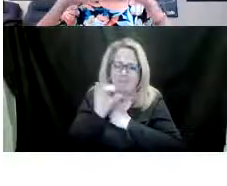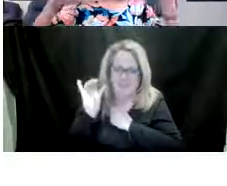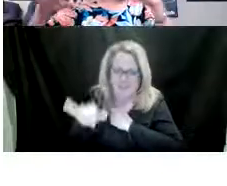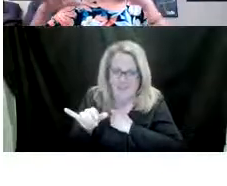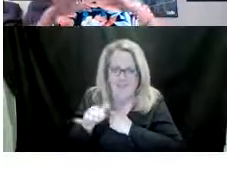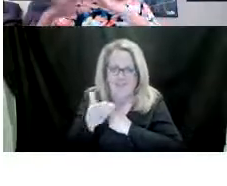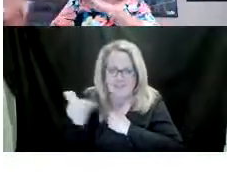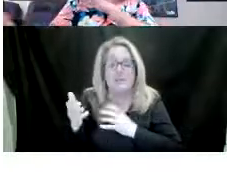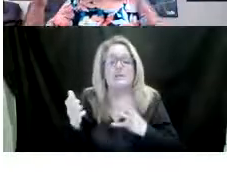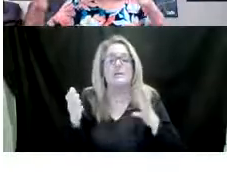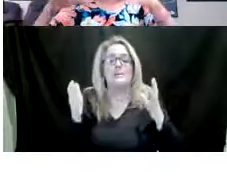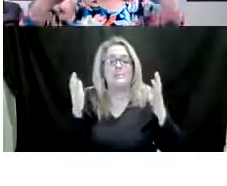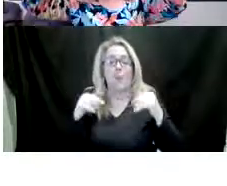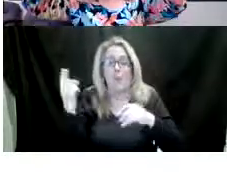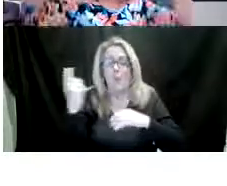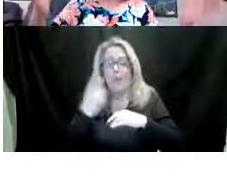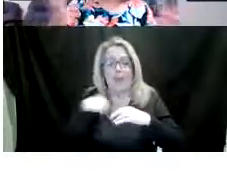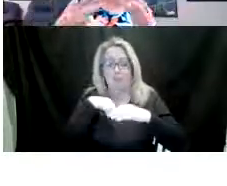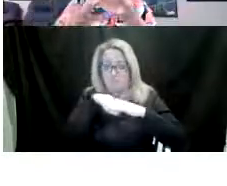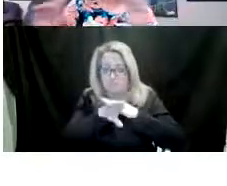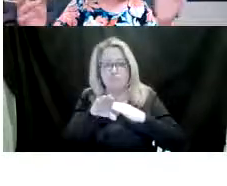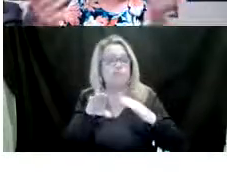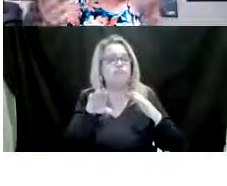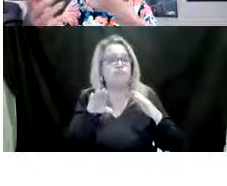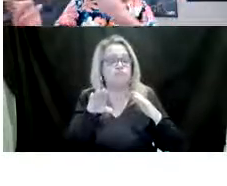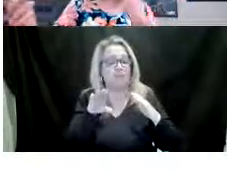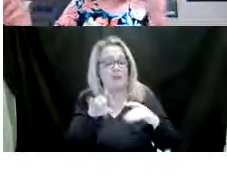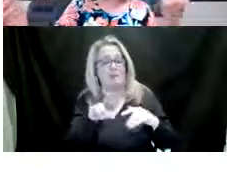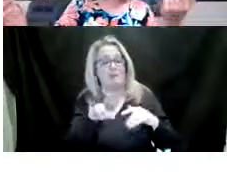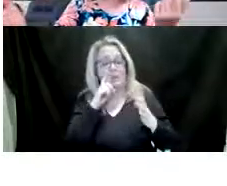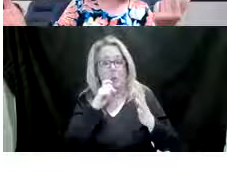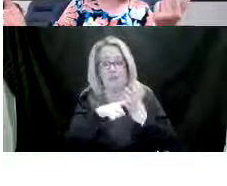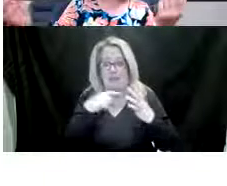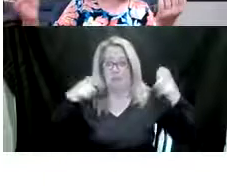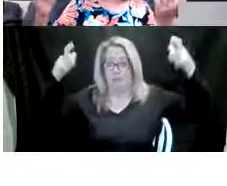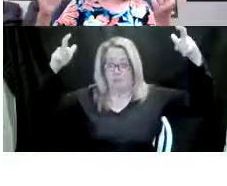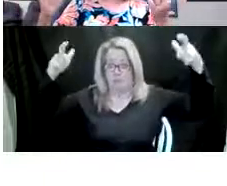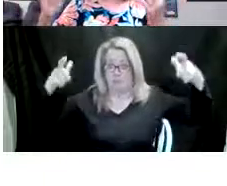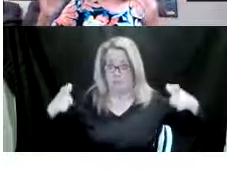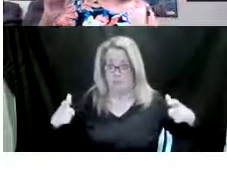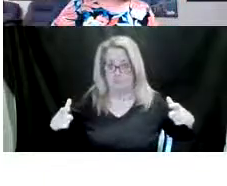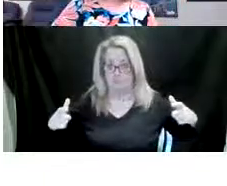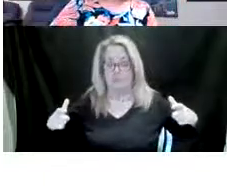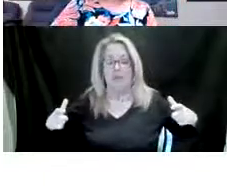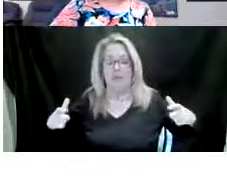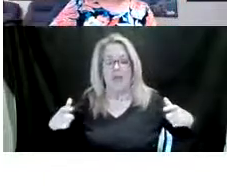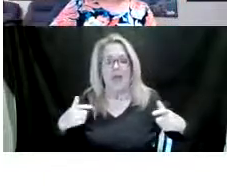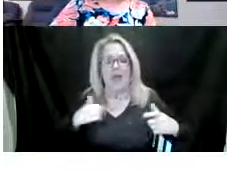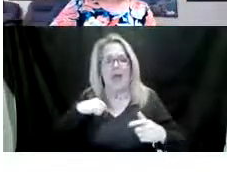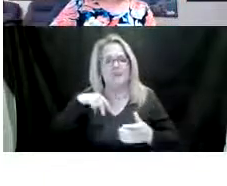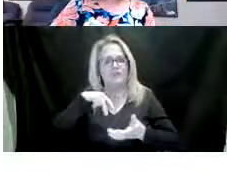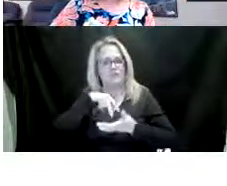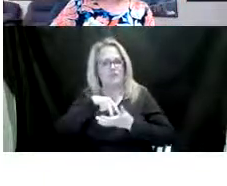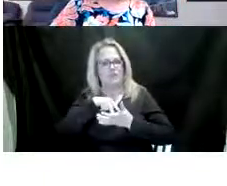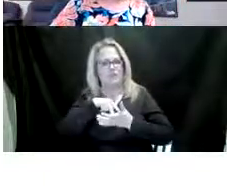we then, one day I came in and they actually had the hula hoop hanger on. And I just stood back and I